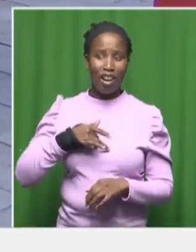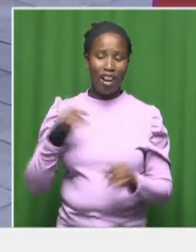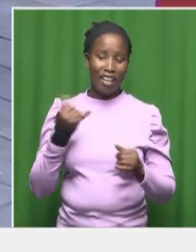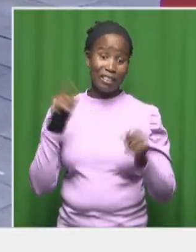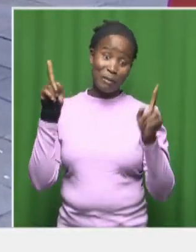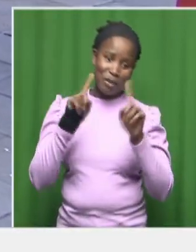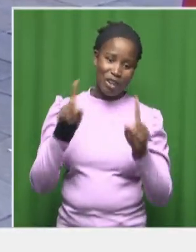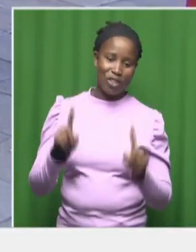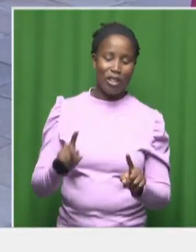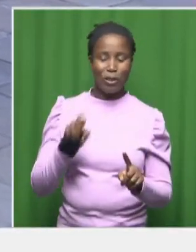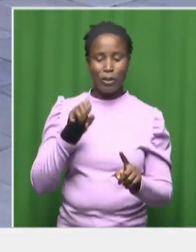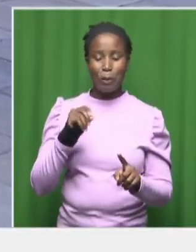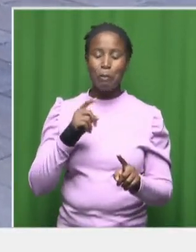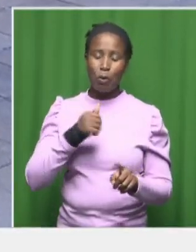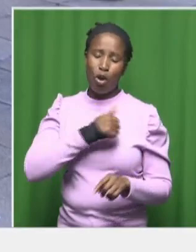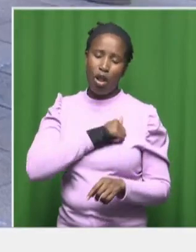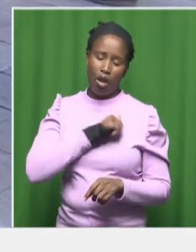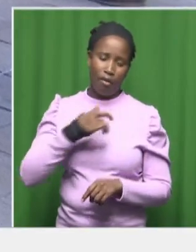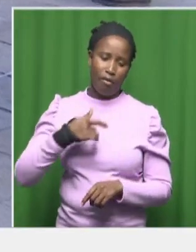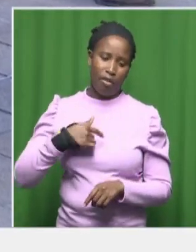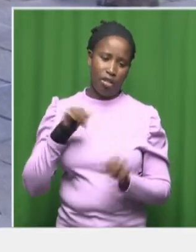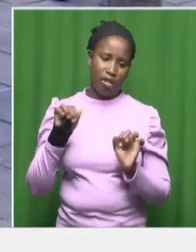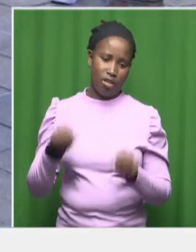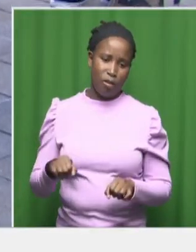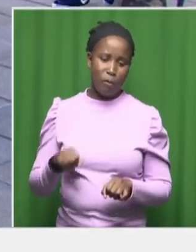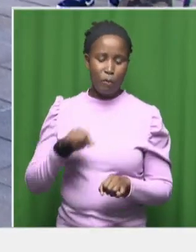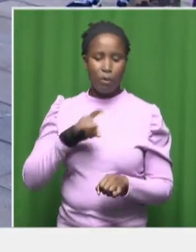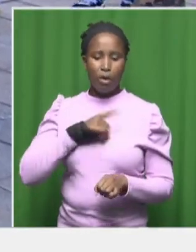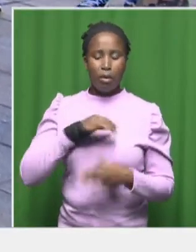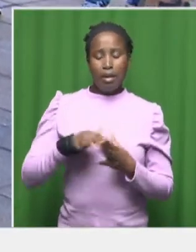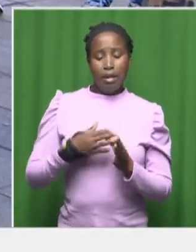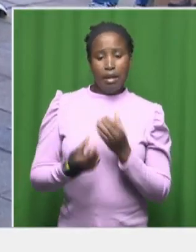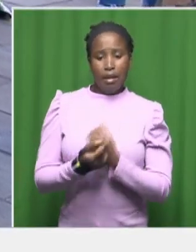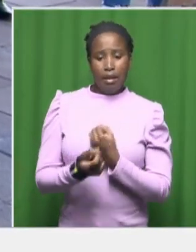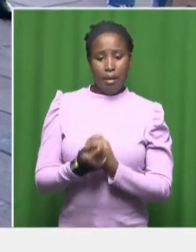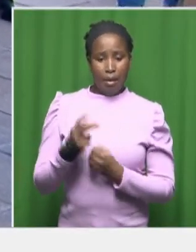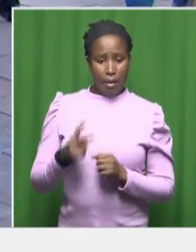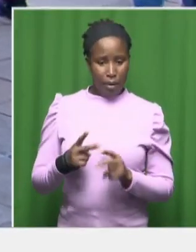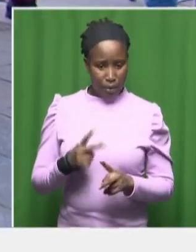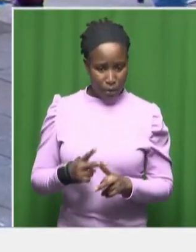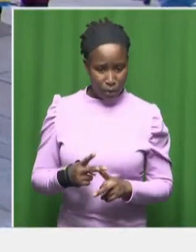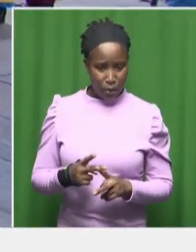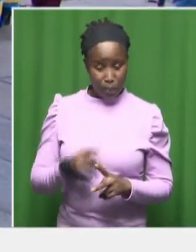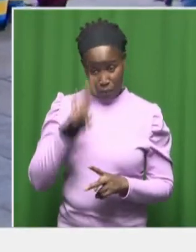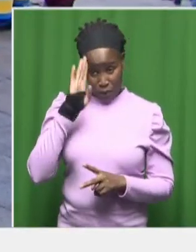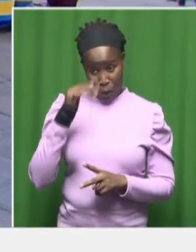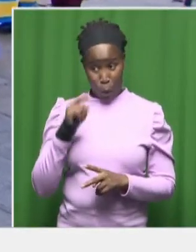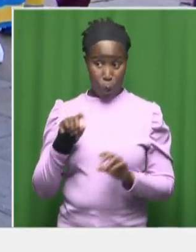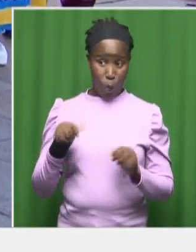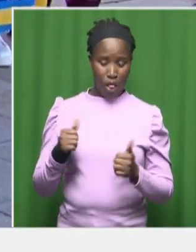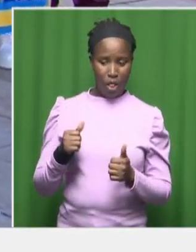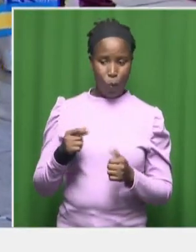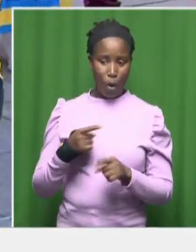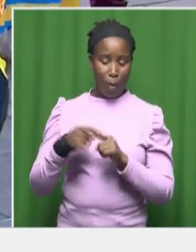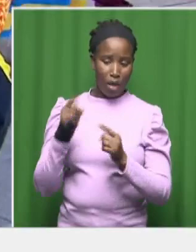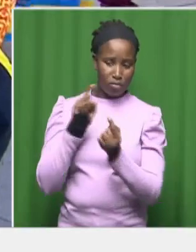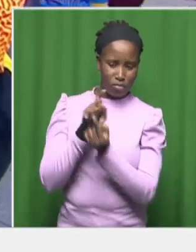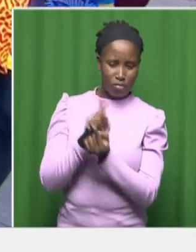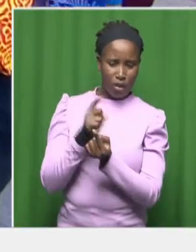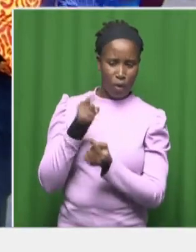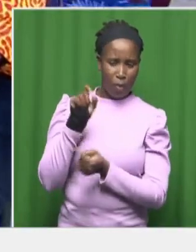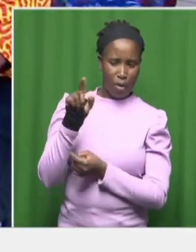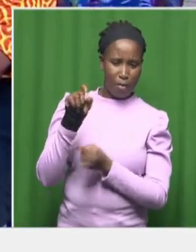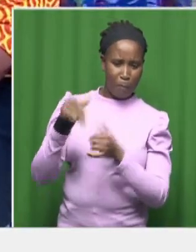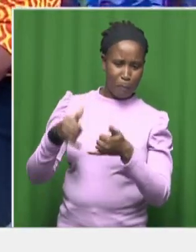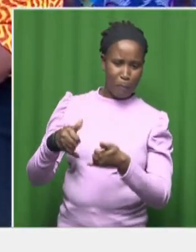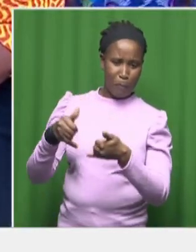we're one of the lucky ones to actually, have this whole hype, but also know that we're actually playing for that. And we've seen it first. Usually